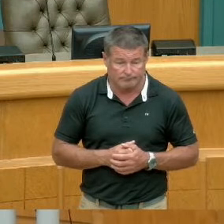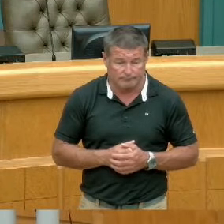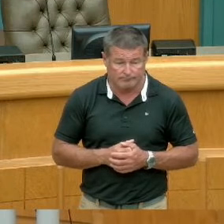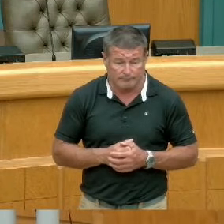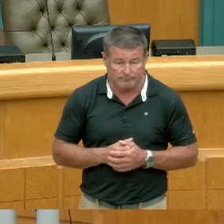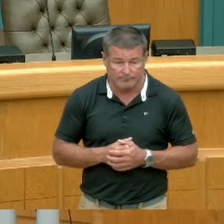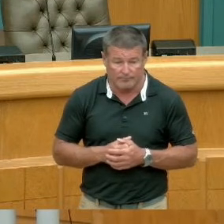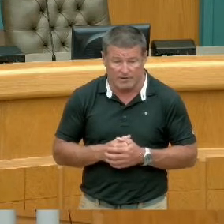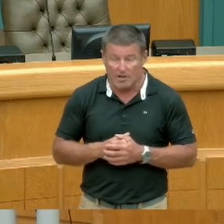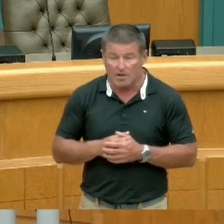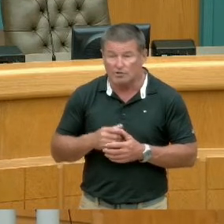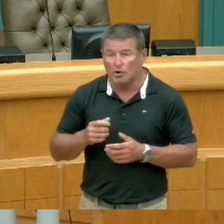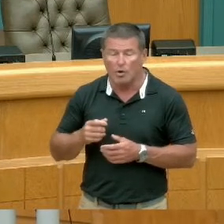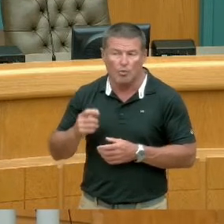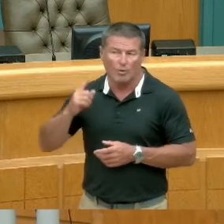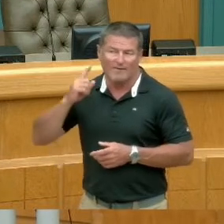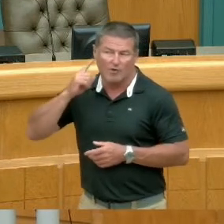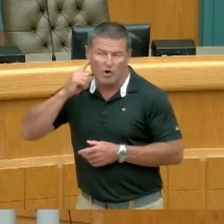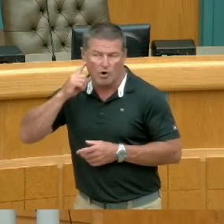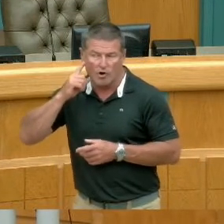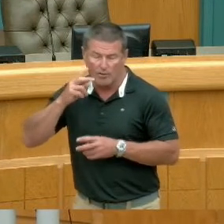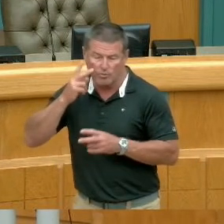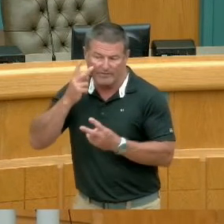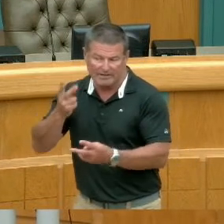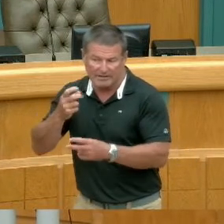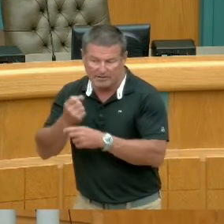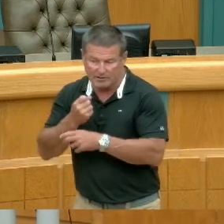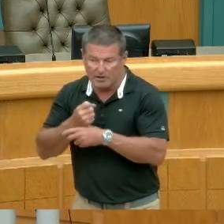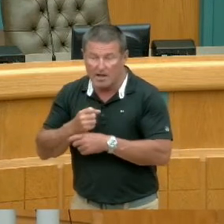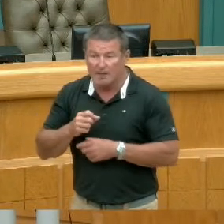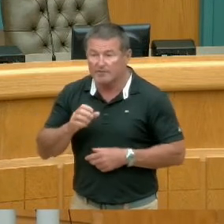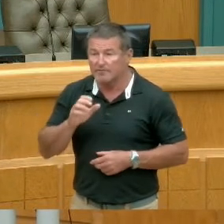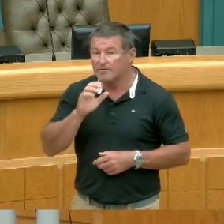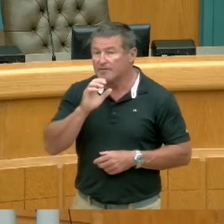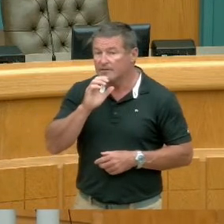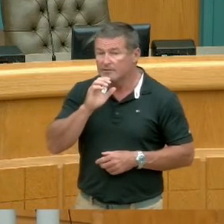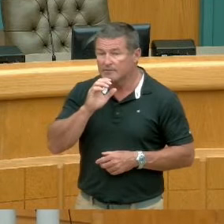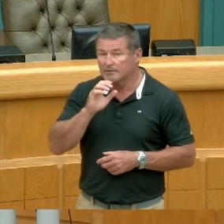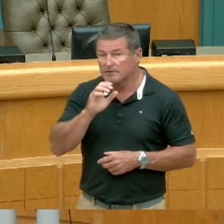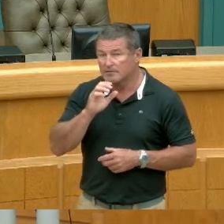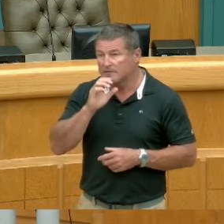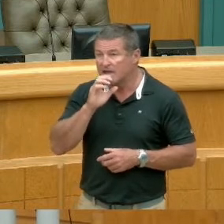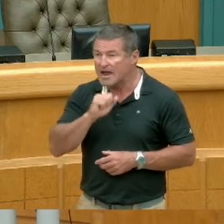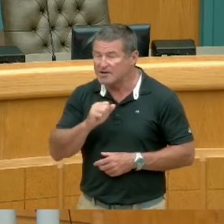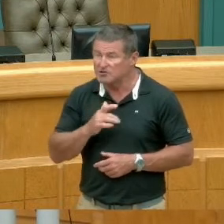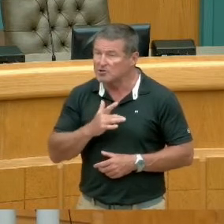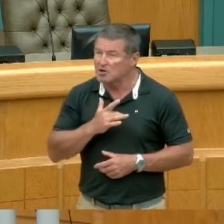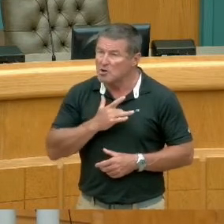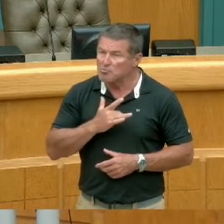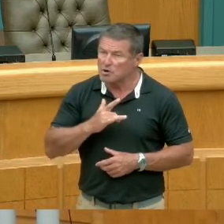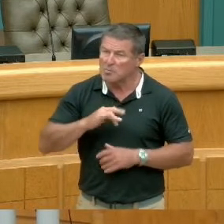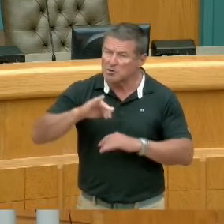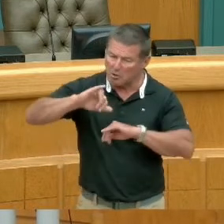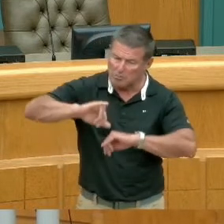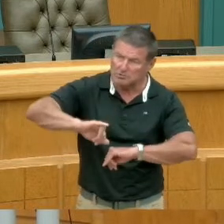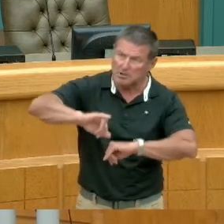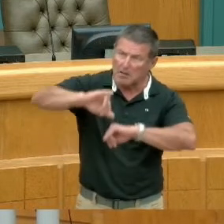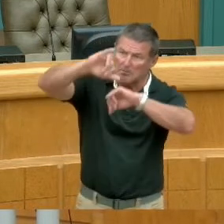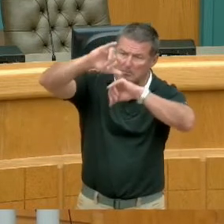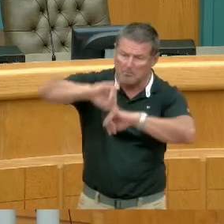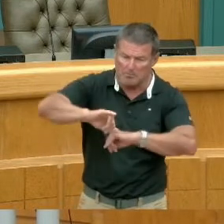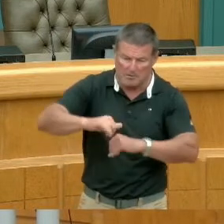reporting statistic that the ages are pretty. They distribute pretty consistently across all age groups.